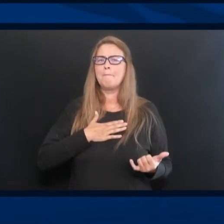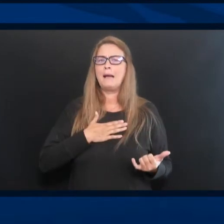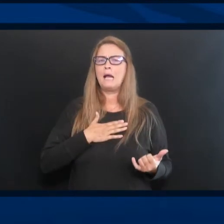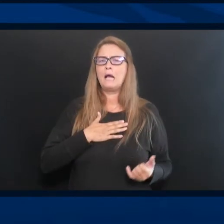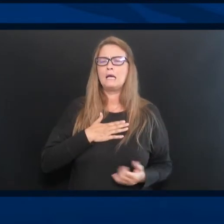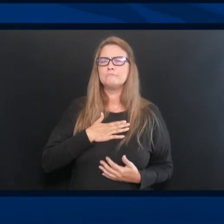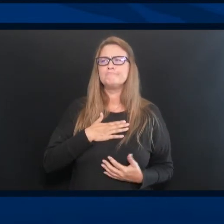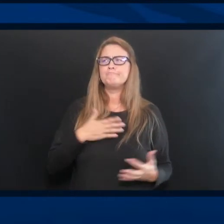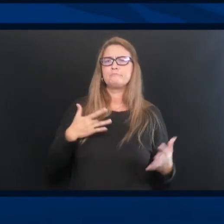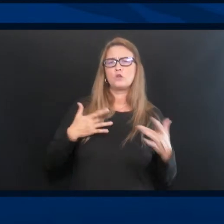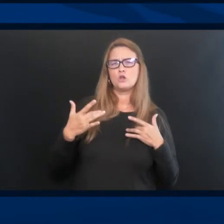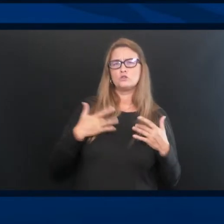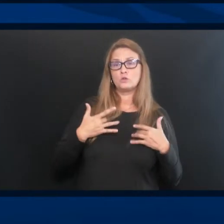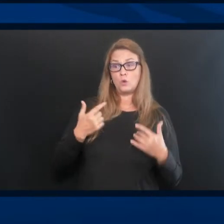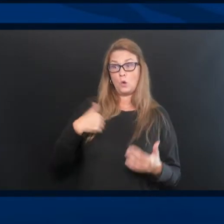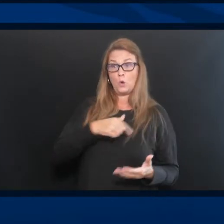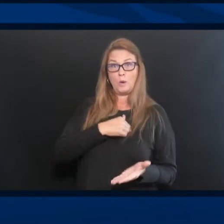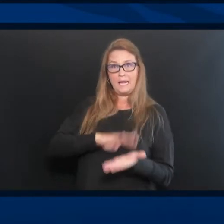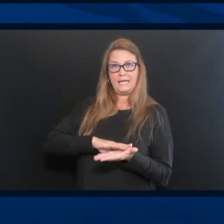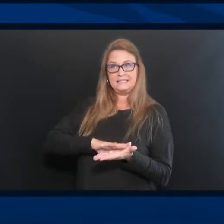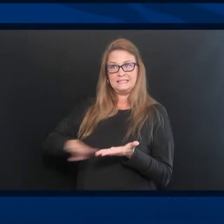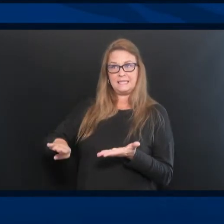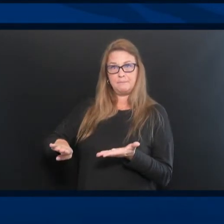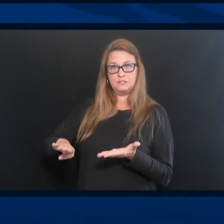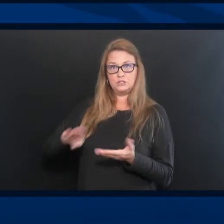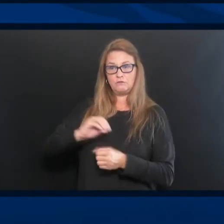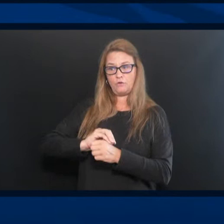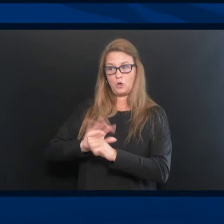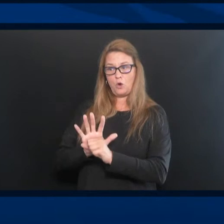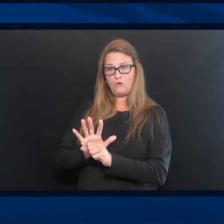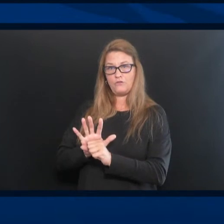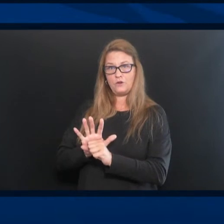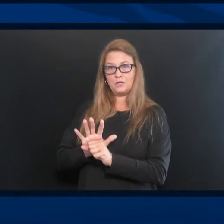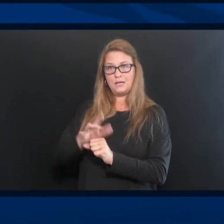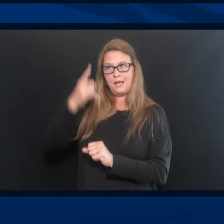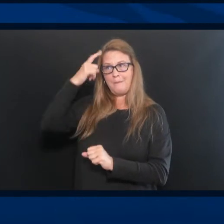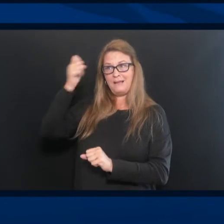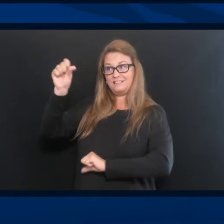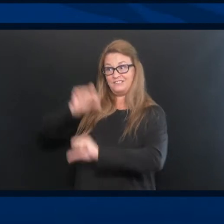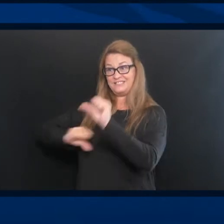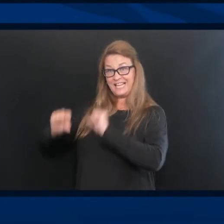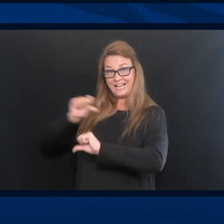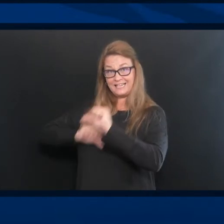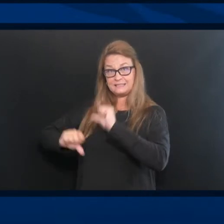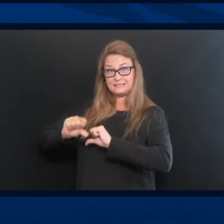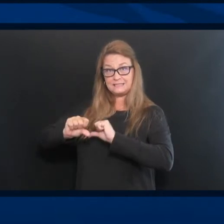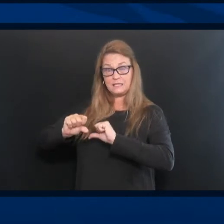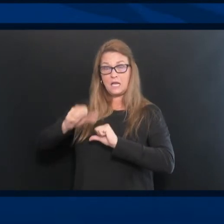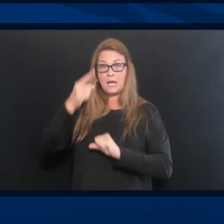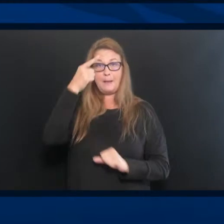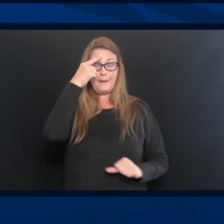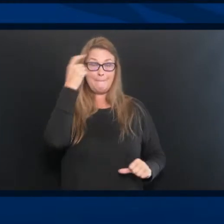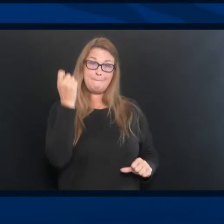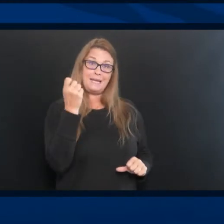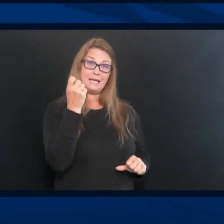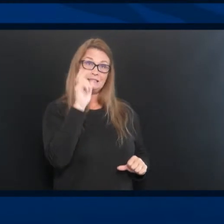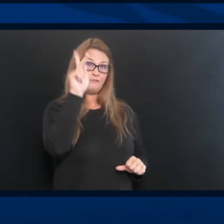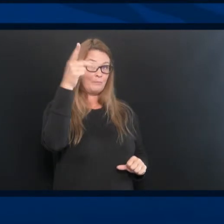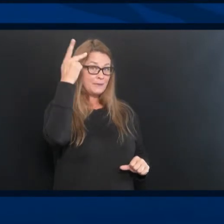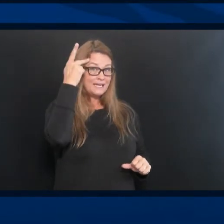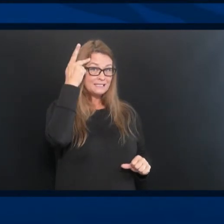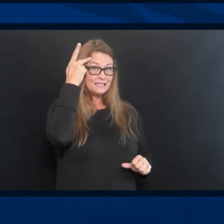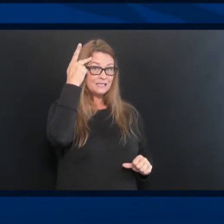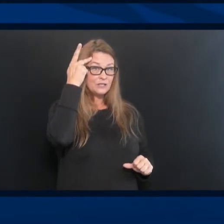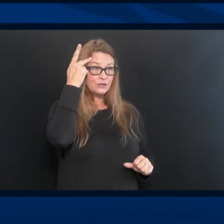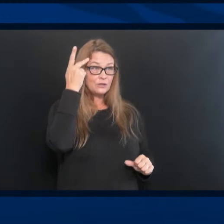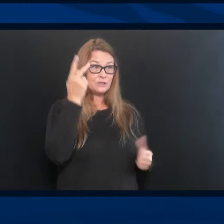we making exemptions for COVID because of science or because of political